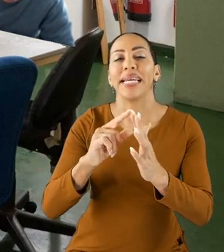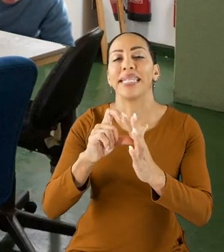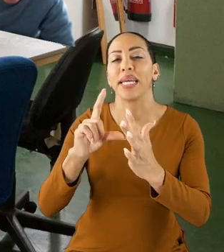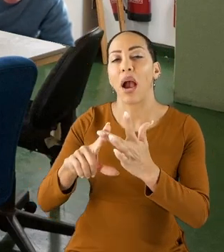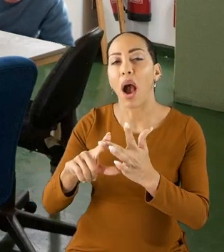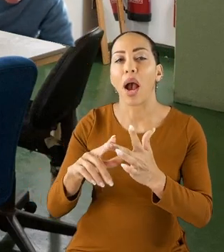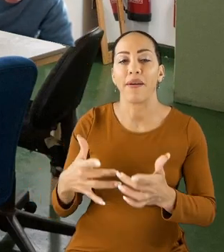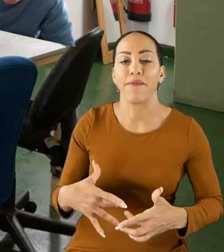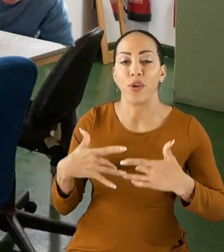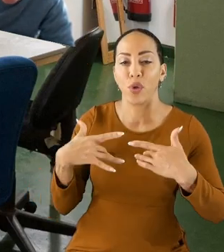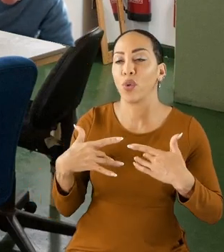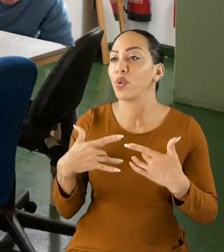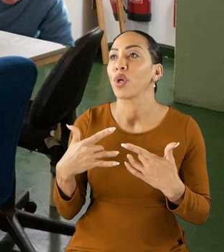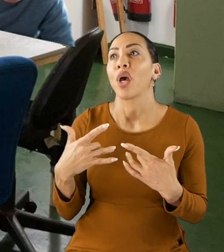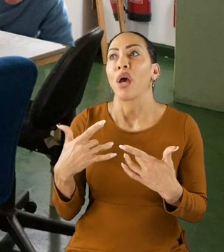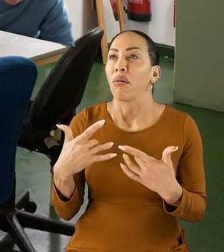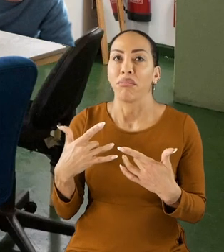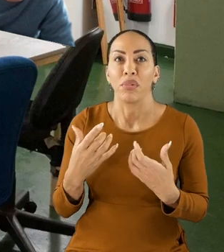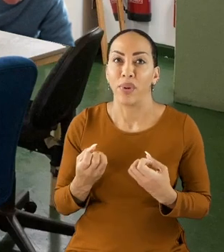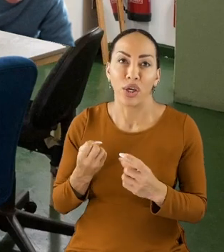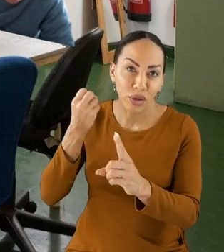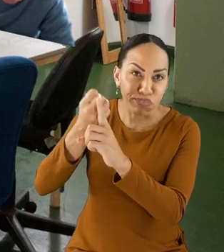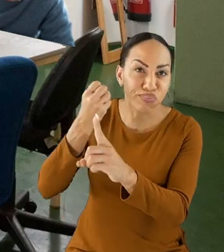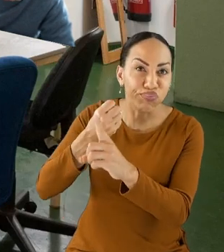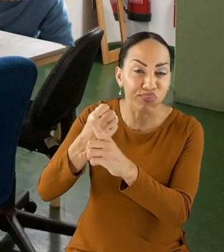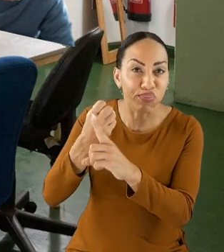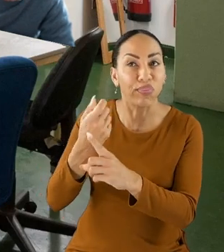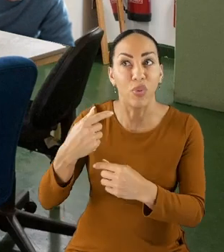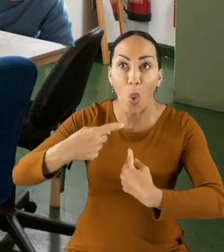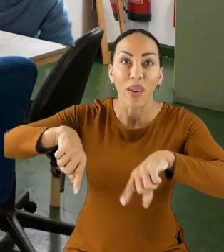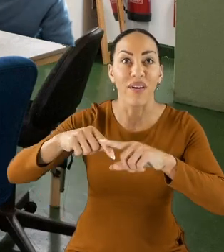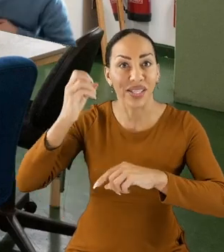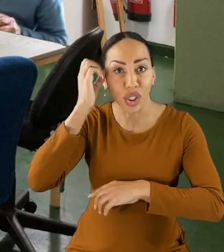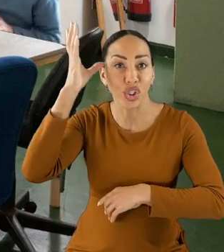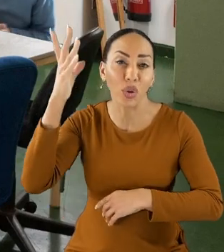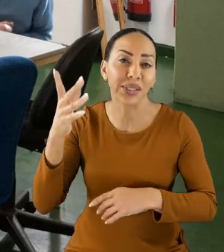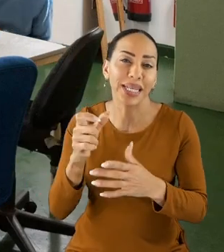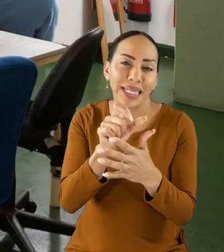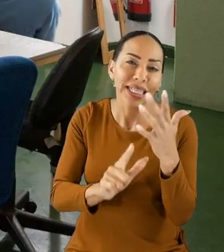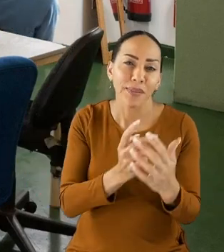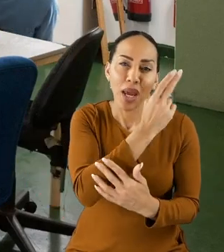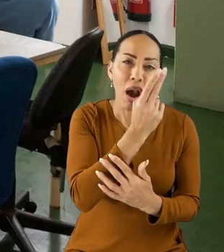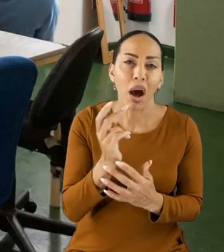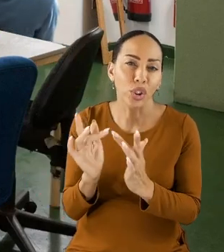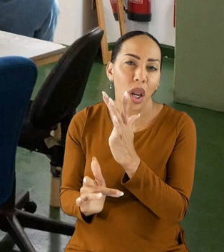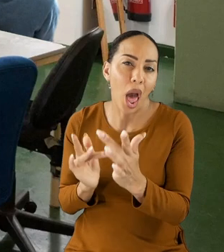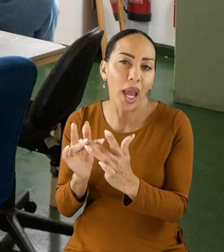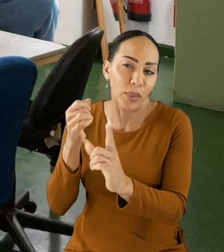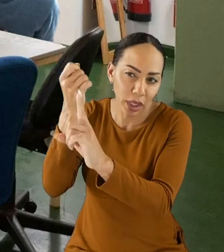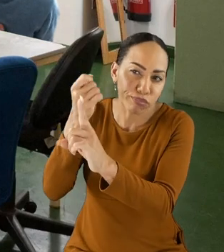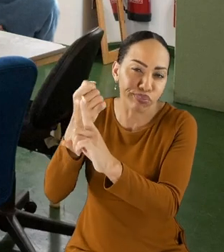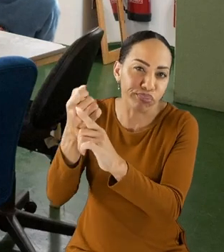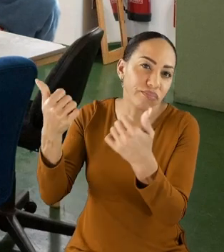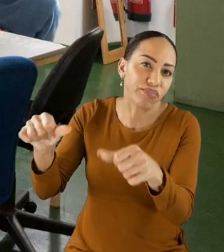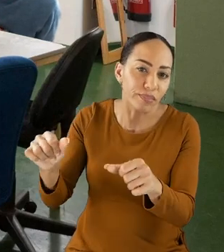of complement Disability Online, I hope, yeah, as great consultants. Thank you. Thank you, Richard. Thank you. We're running a little bit over time, but